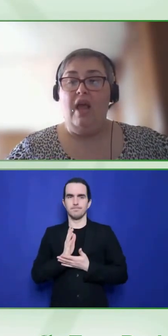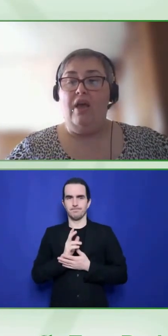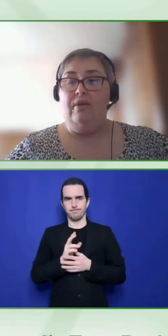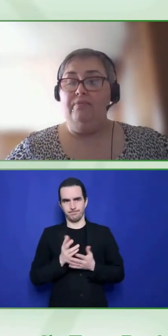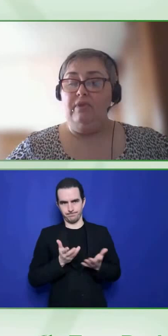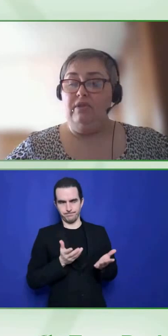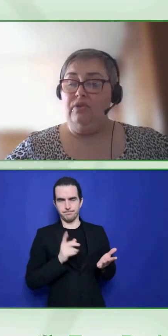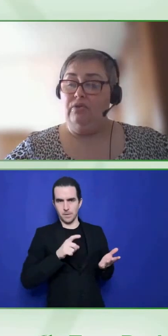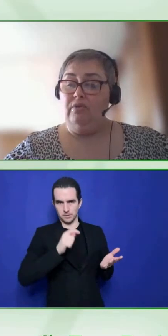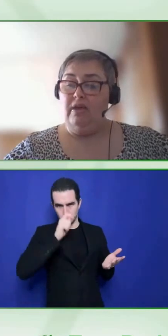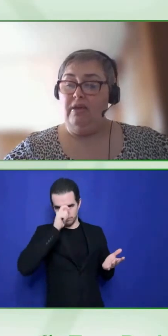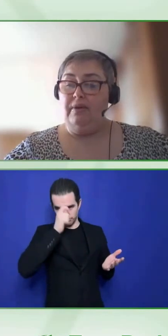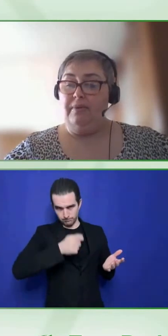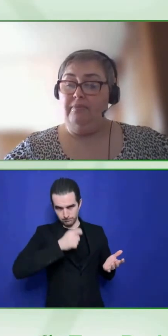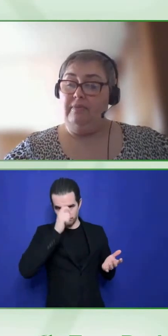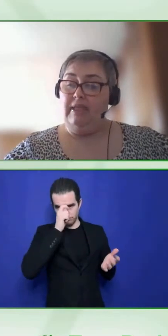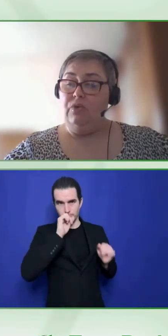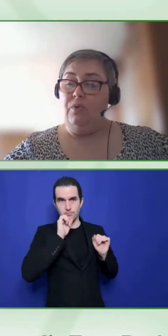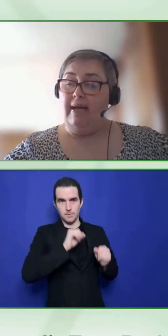also the